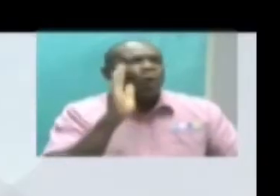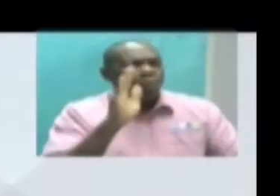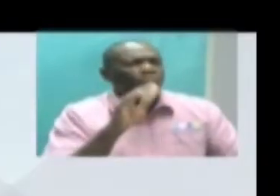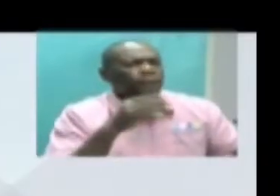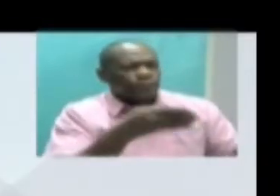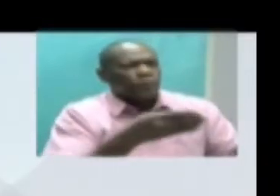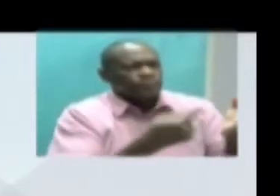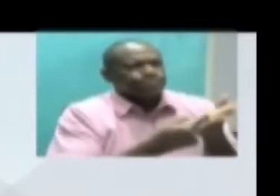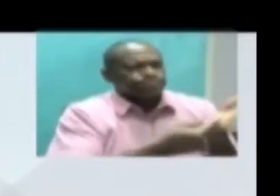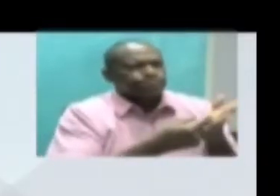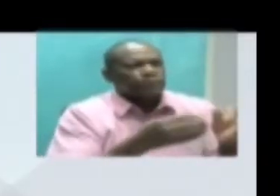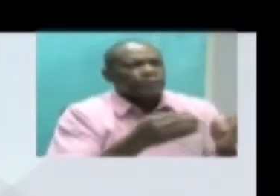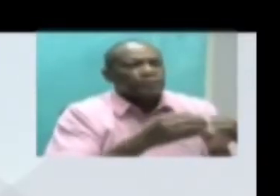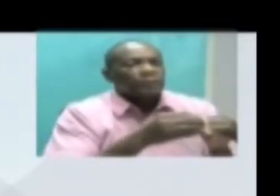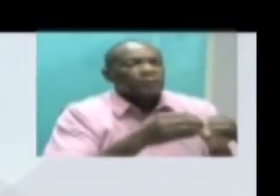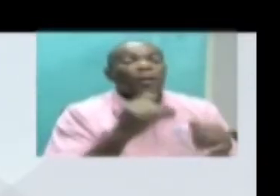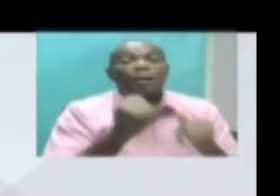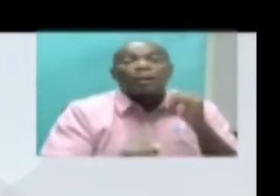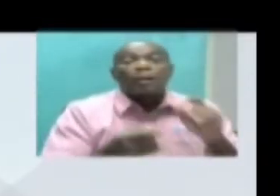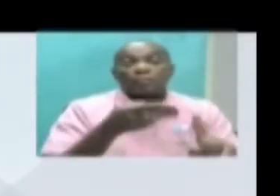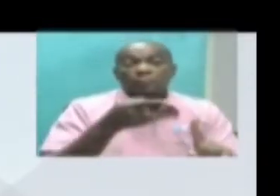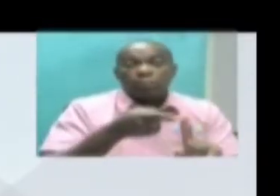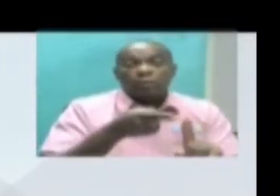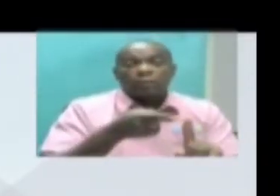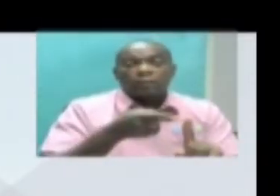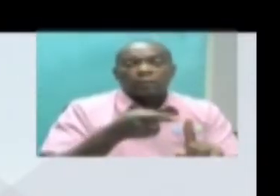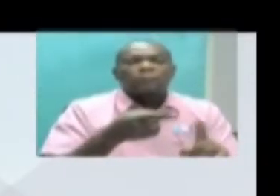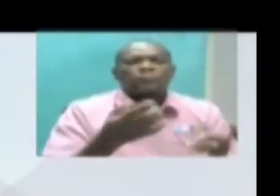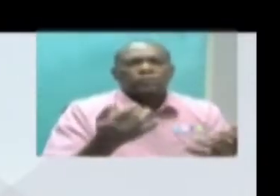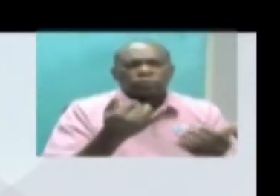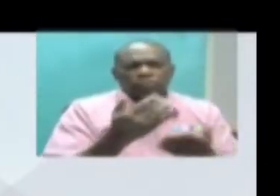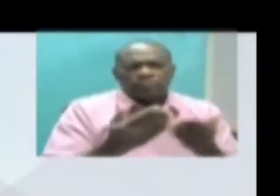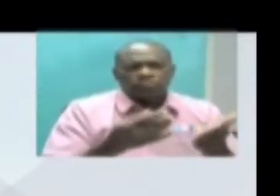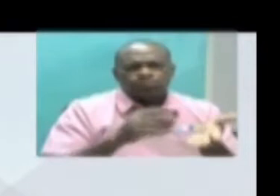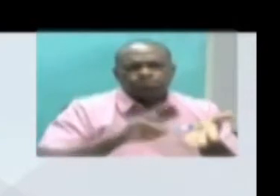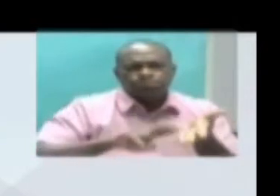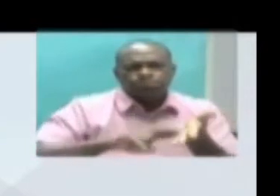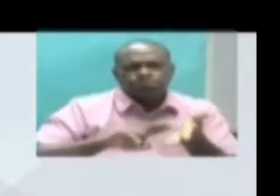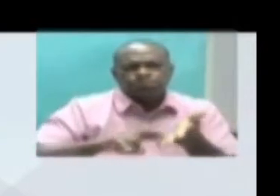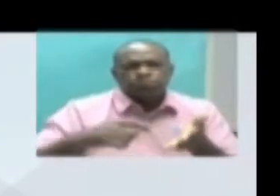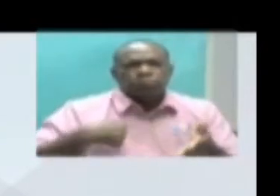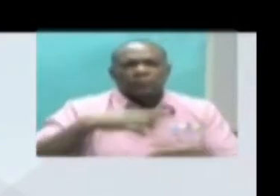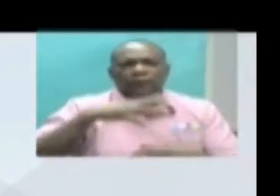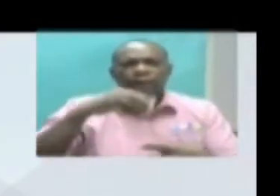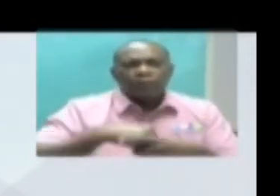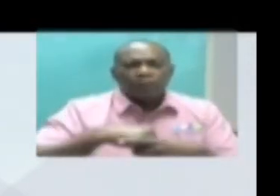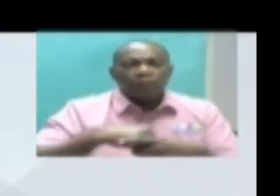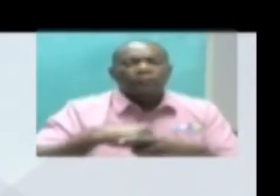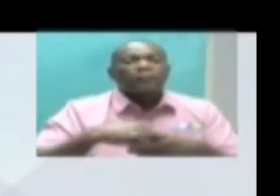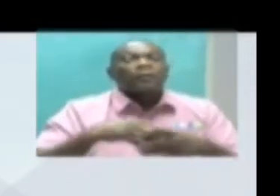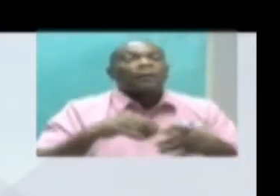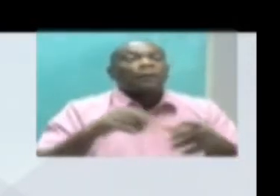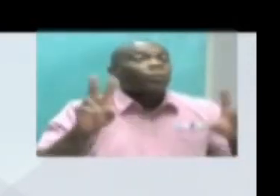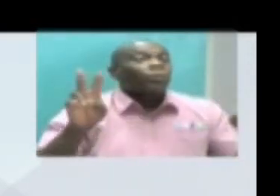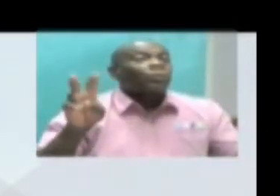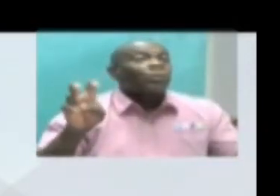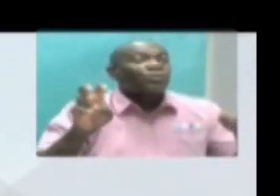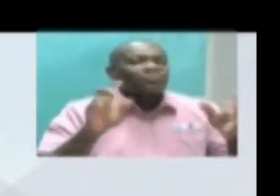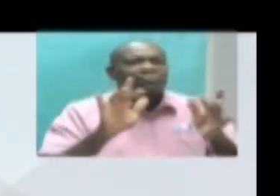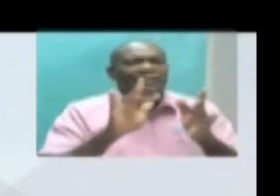here, and it's a little bit of research that I'm doing on the topic of internet idleness. You know, they say that